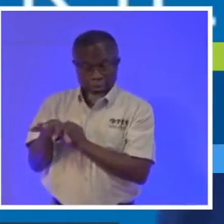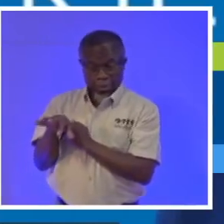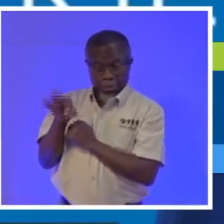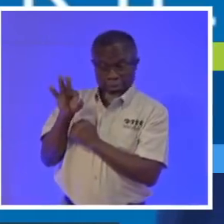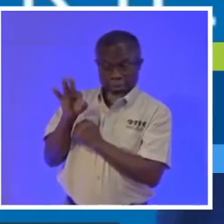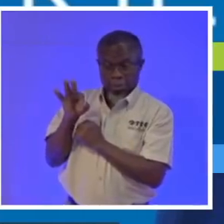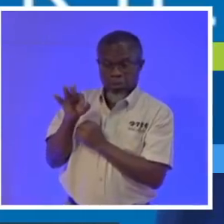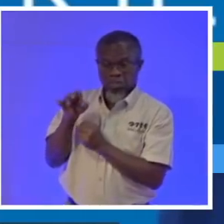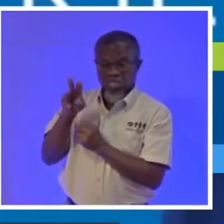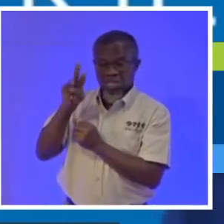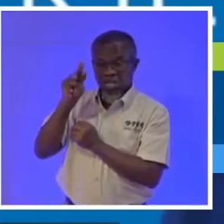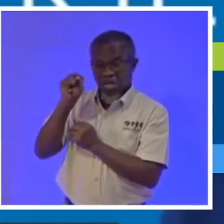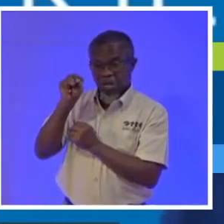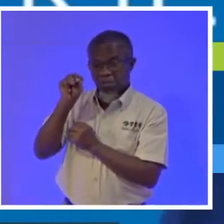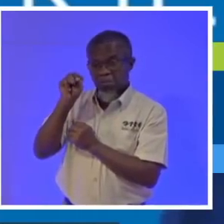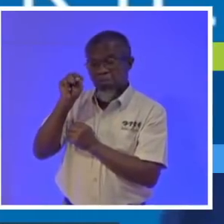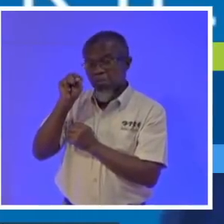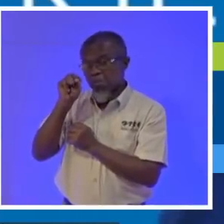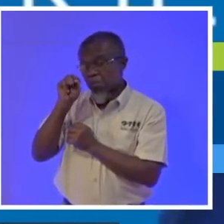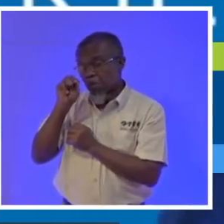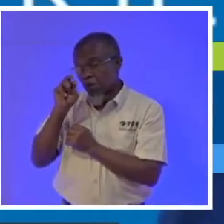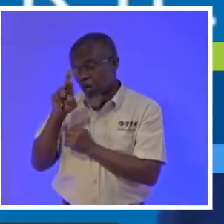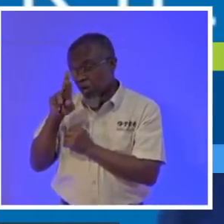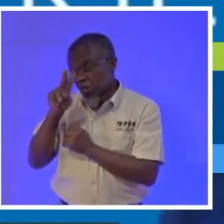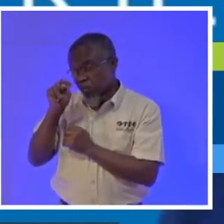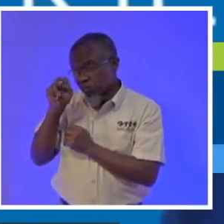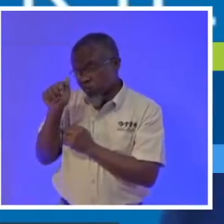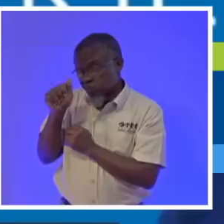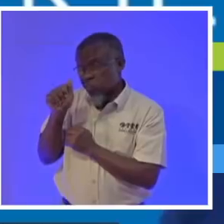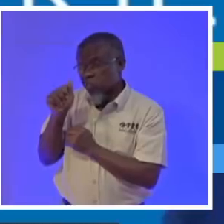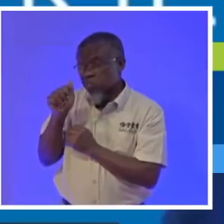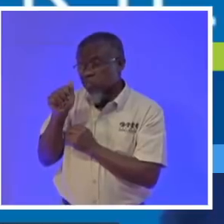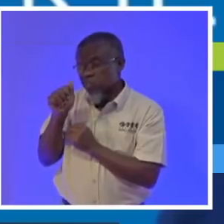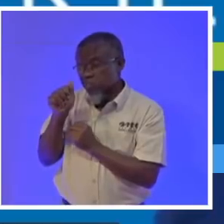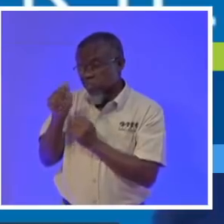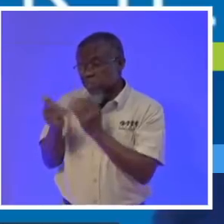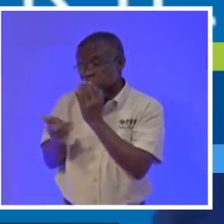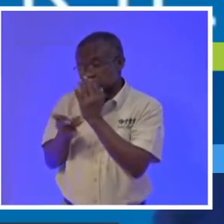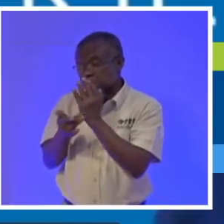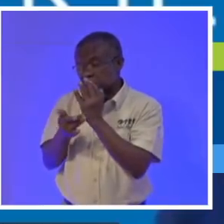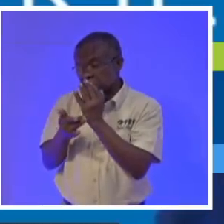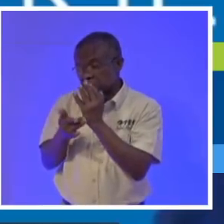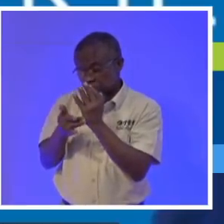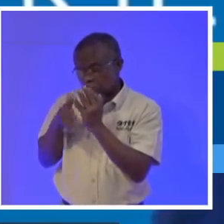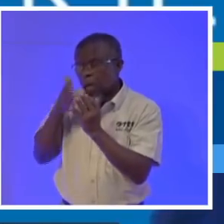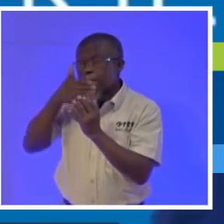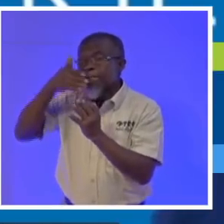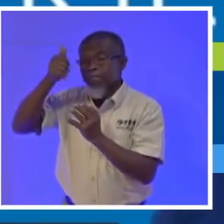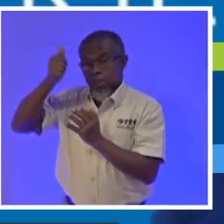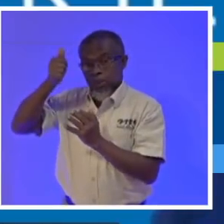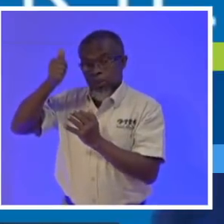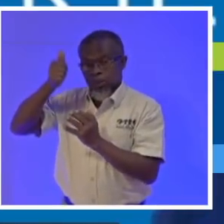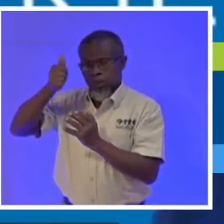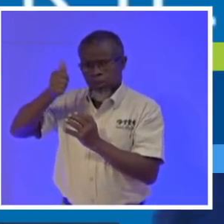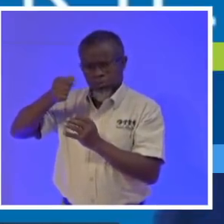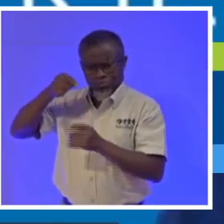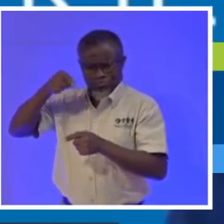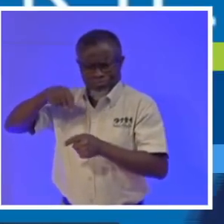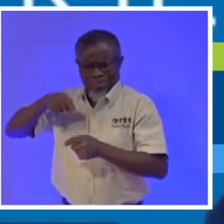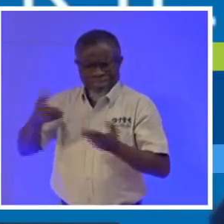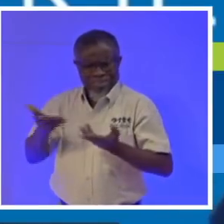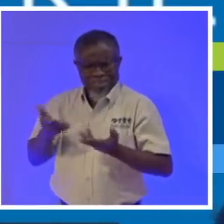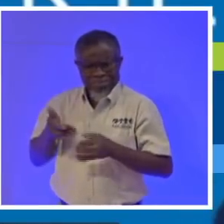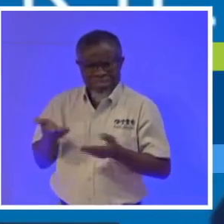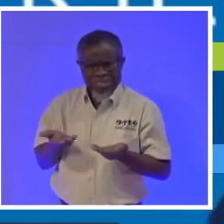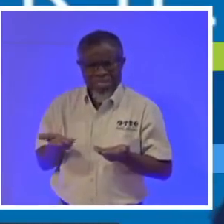to be more effective as opposed to the ones with the old technology. Is that a concern for Trinidad and Tobago, and